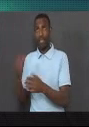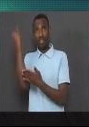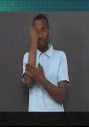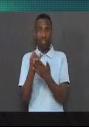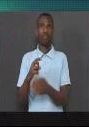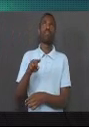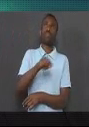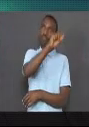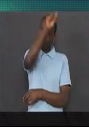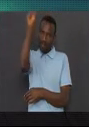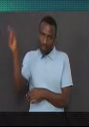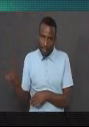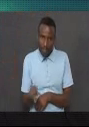circle.